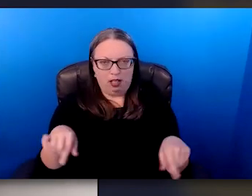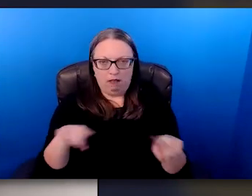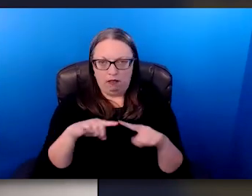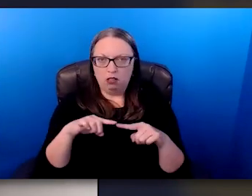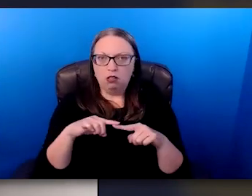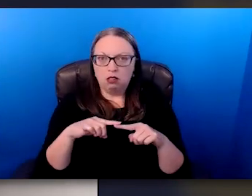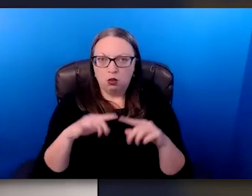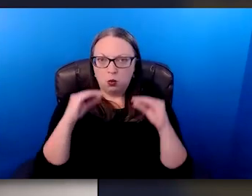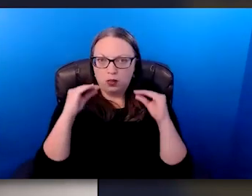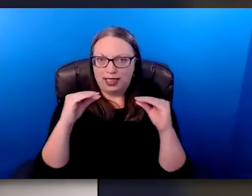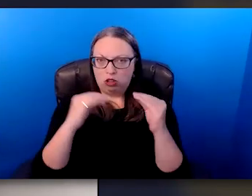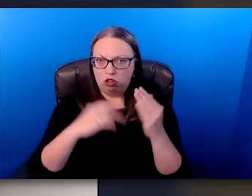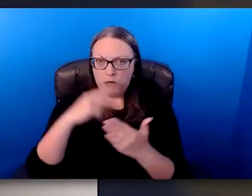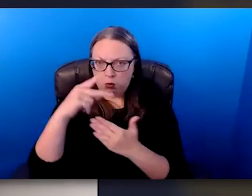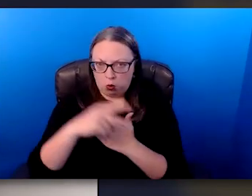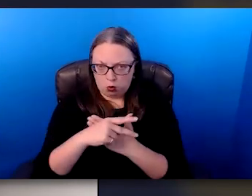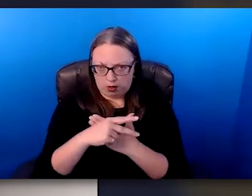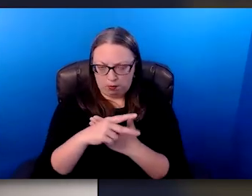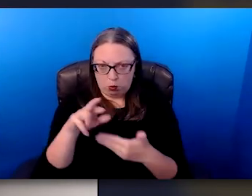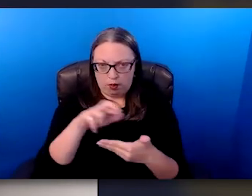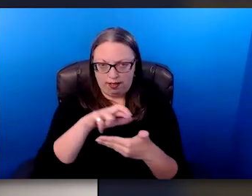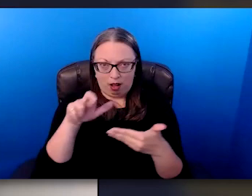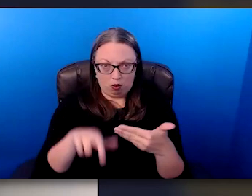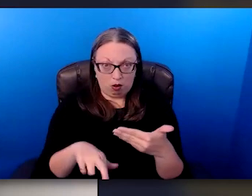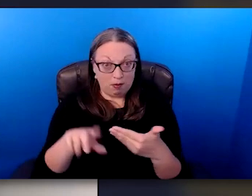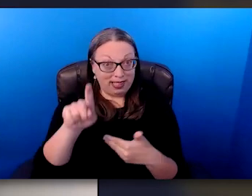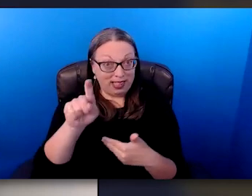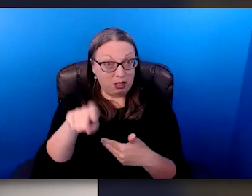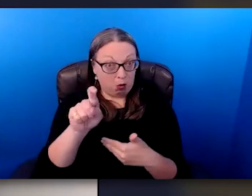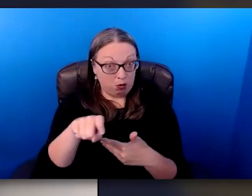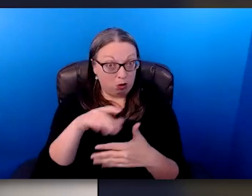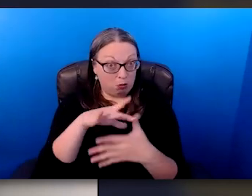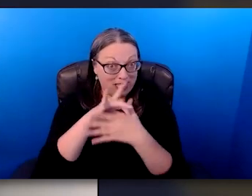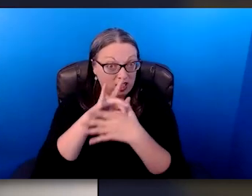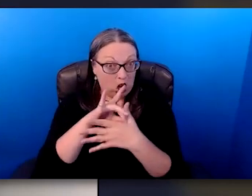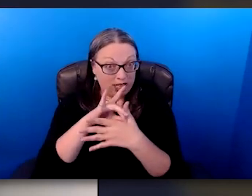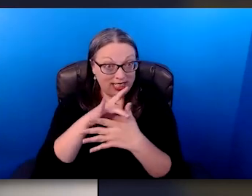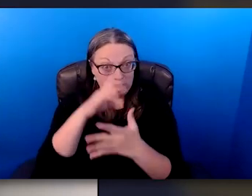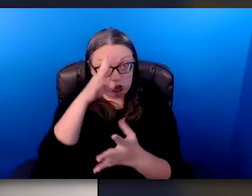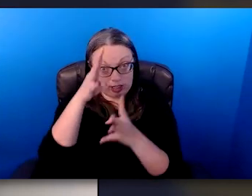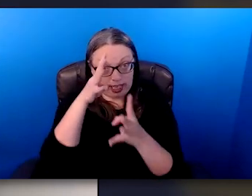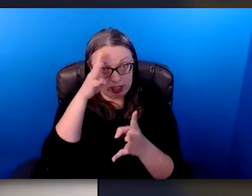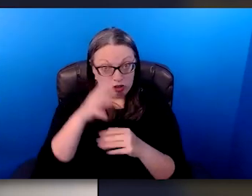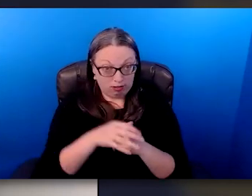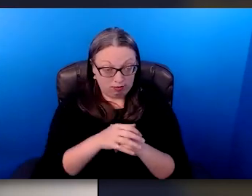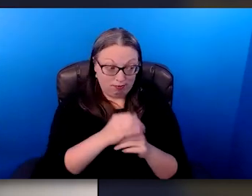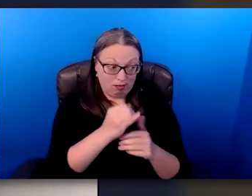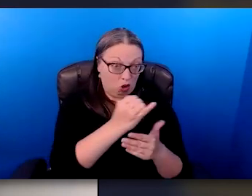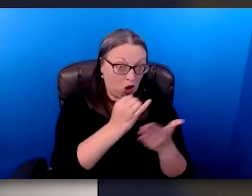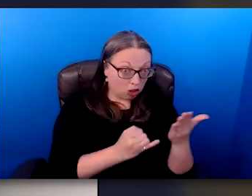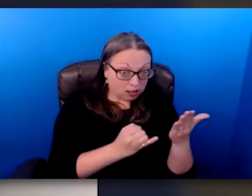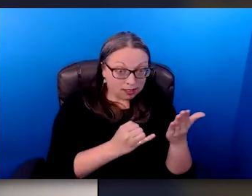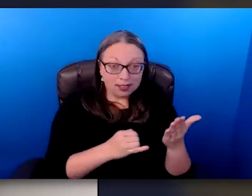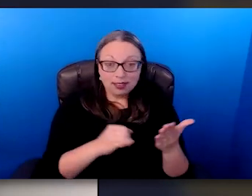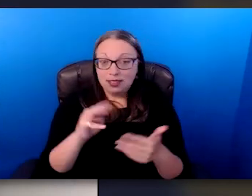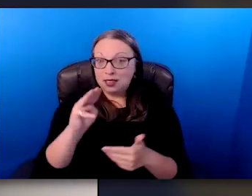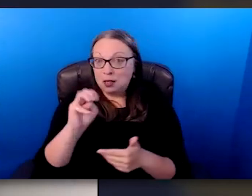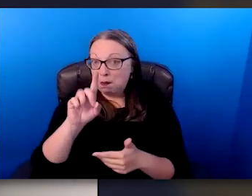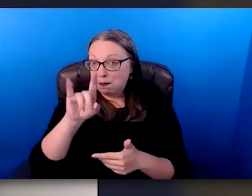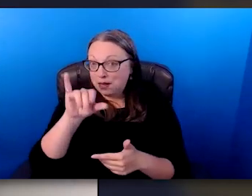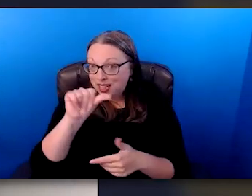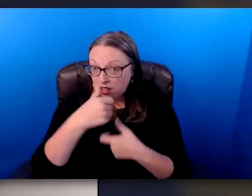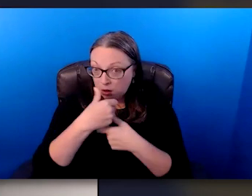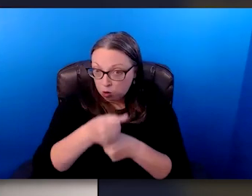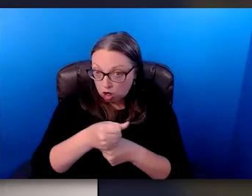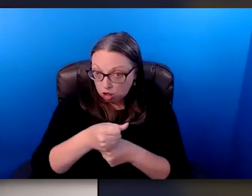in programs where the outcome is meant to be content creation, so whether it's art or whether it's media production